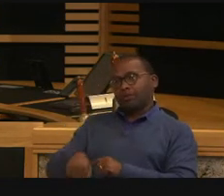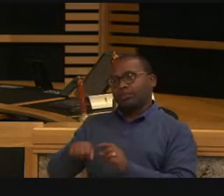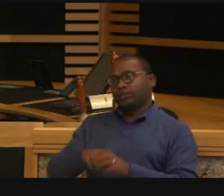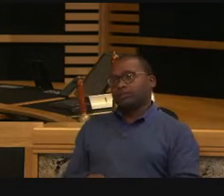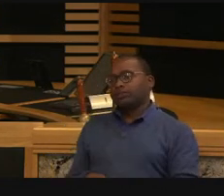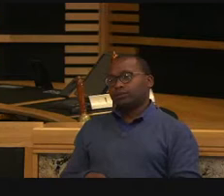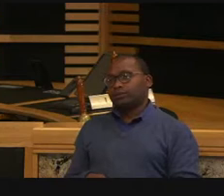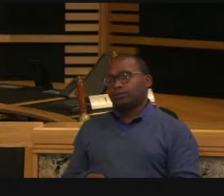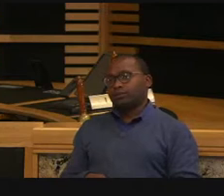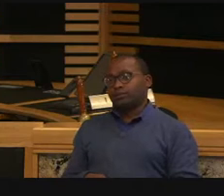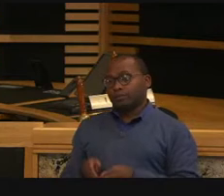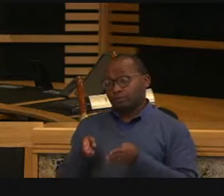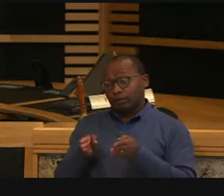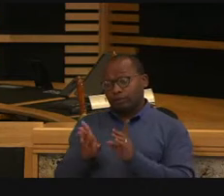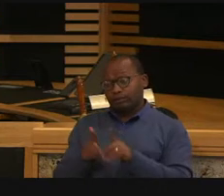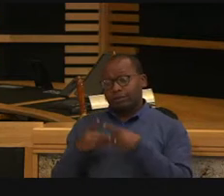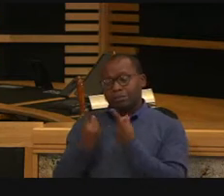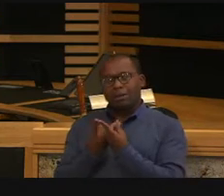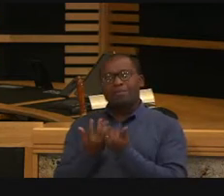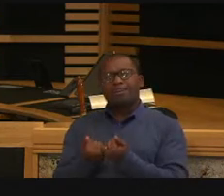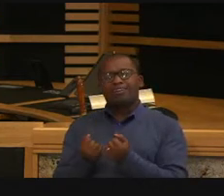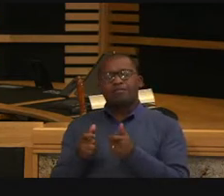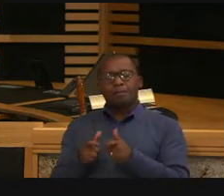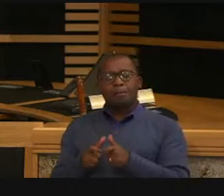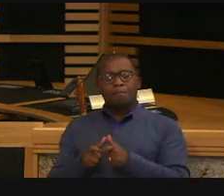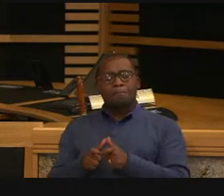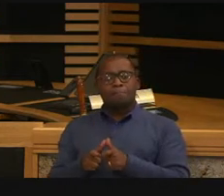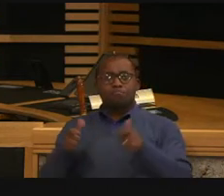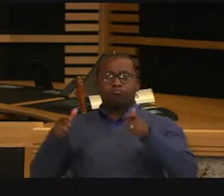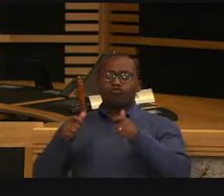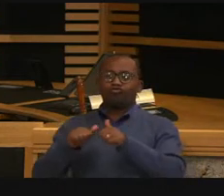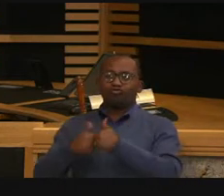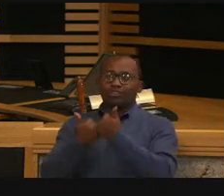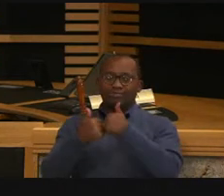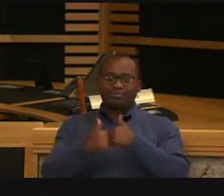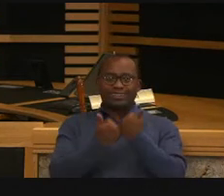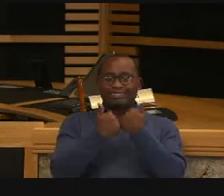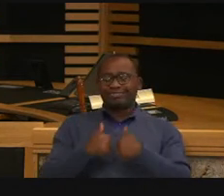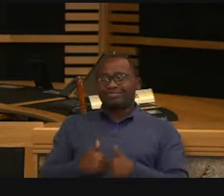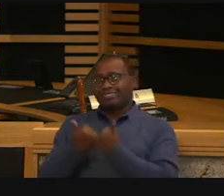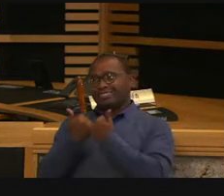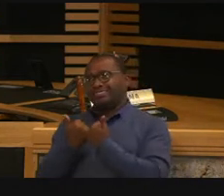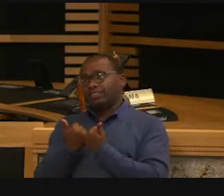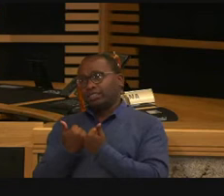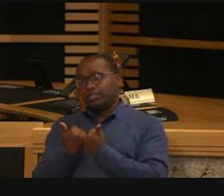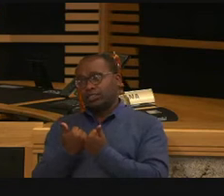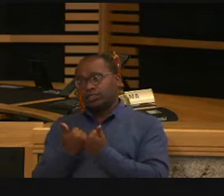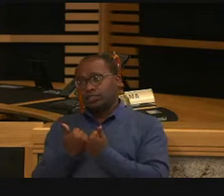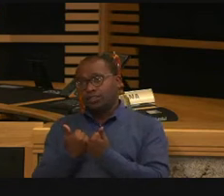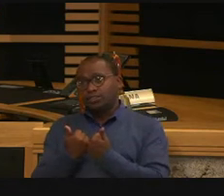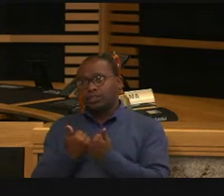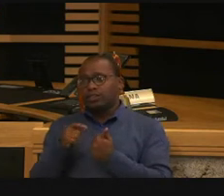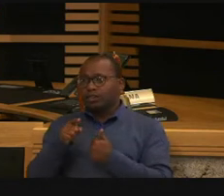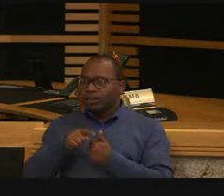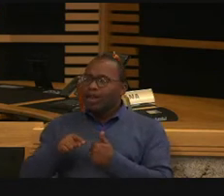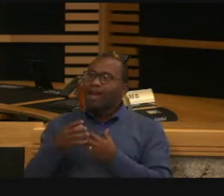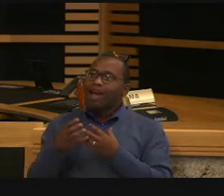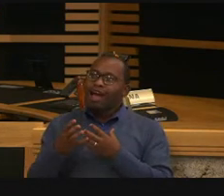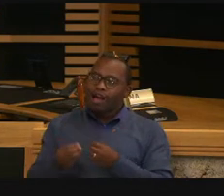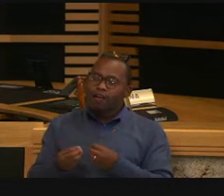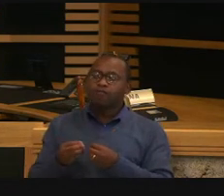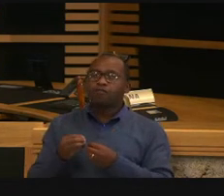with various challenges that range from lack of adequate budget to deal with both human and material